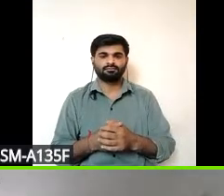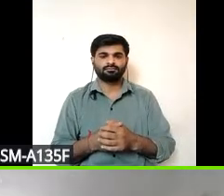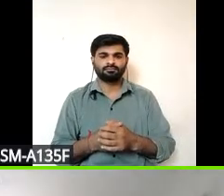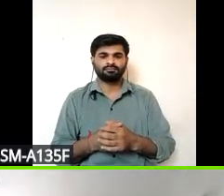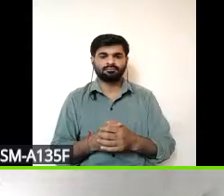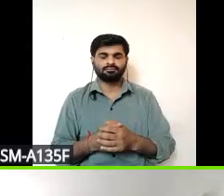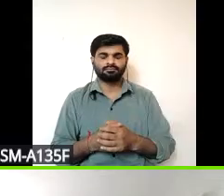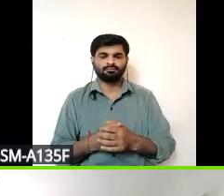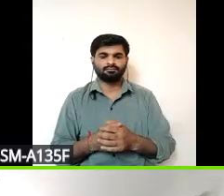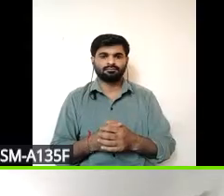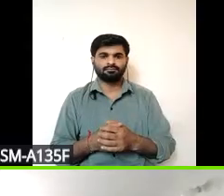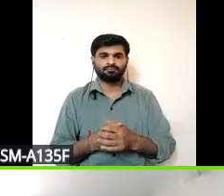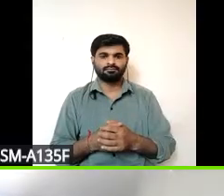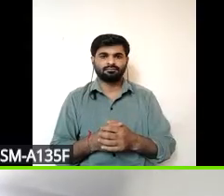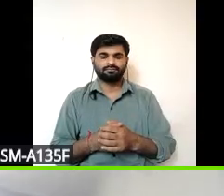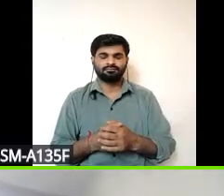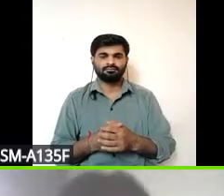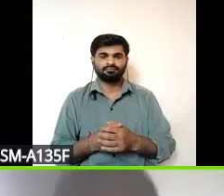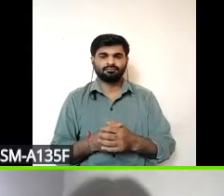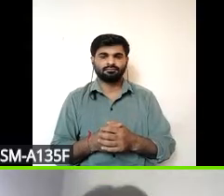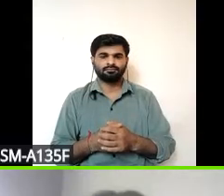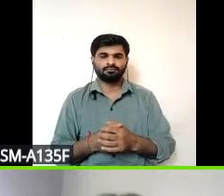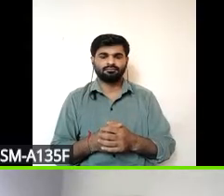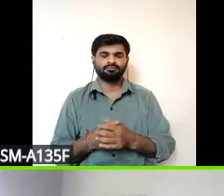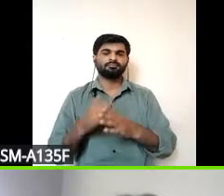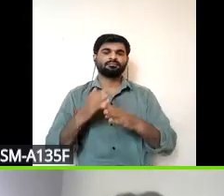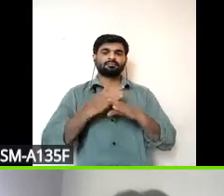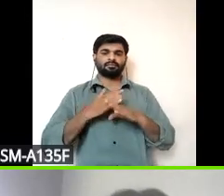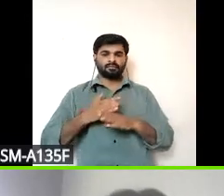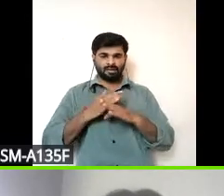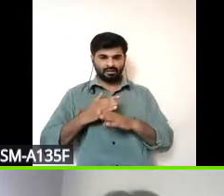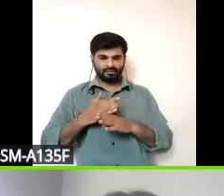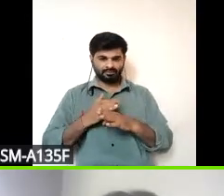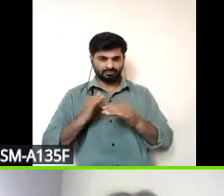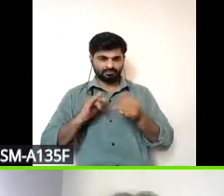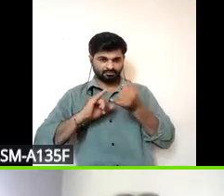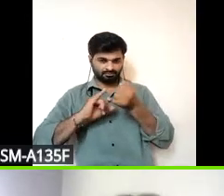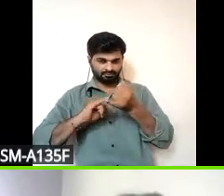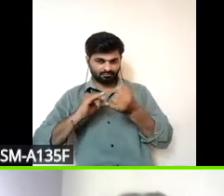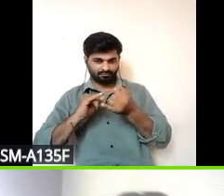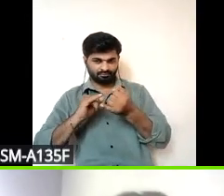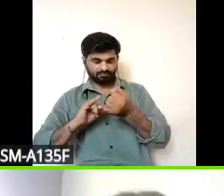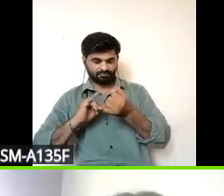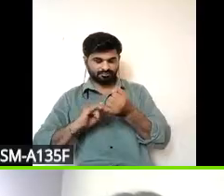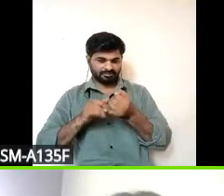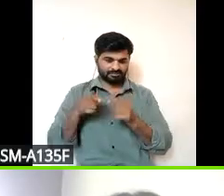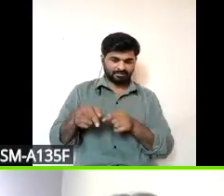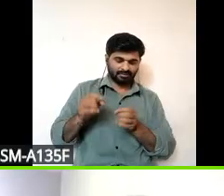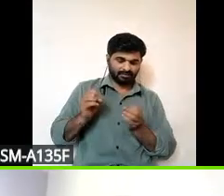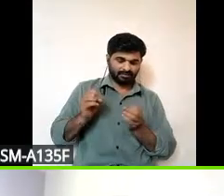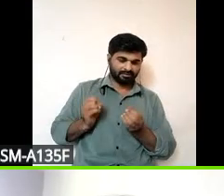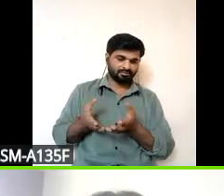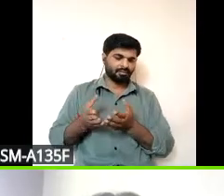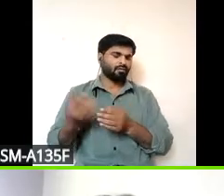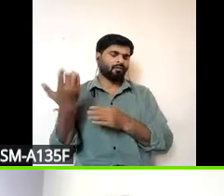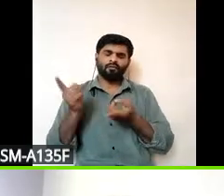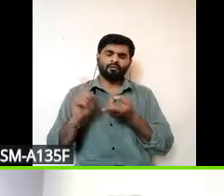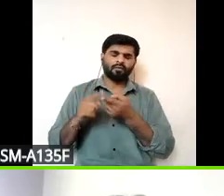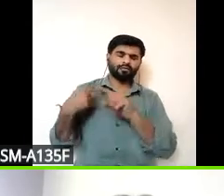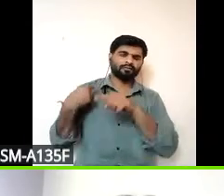thought it would be a sensible start if Shashank gives an overview, of what the history has been and what we could